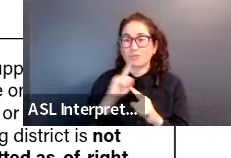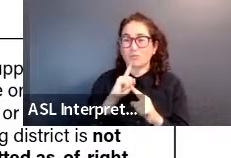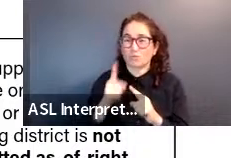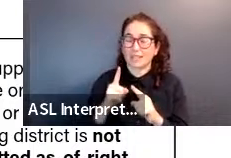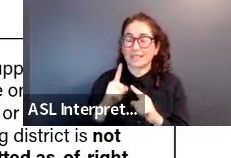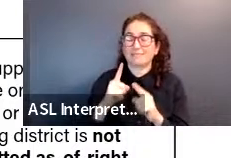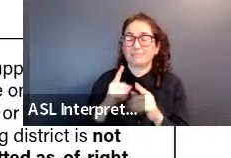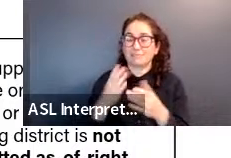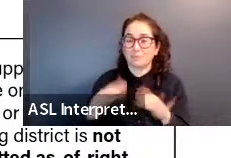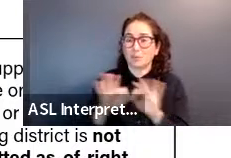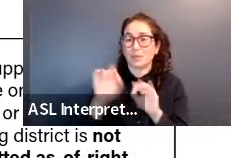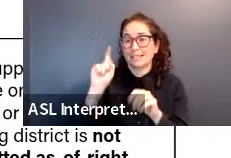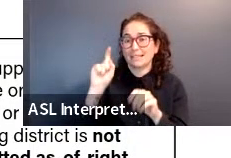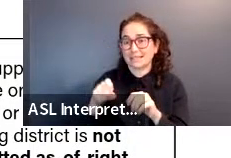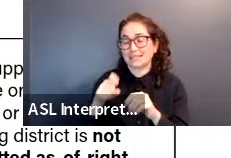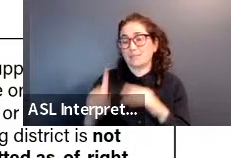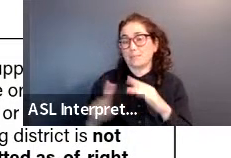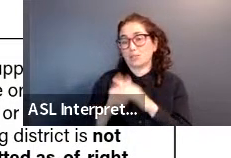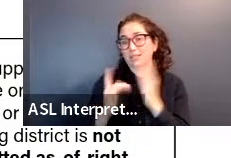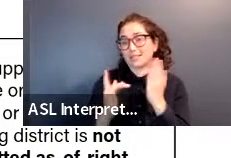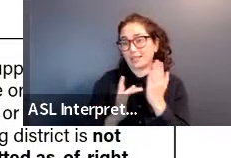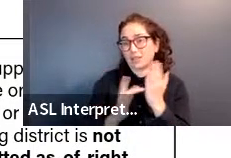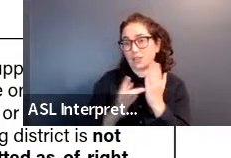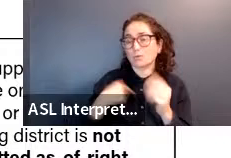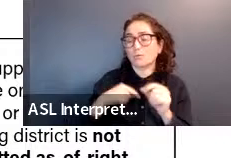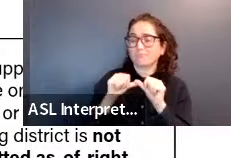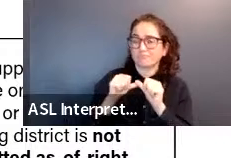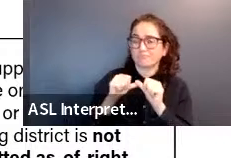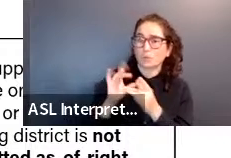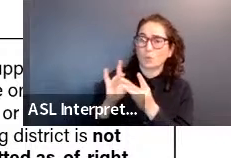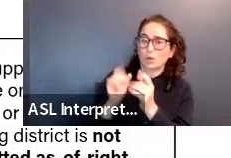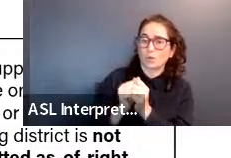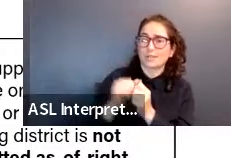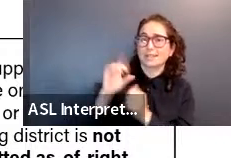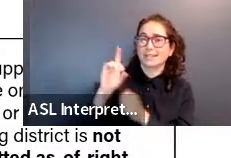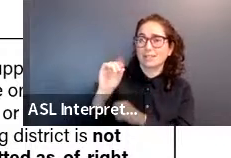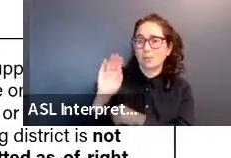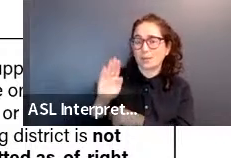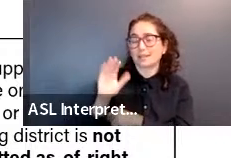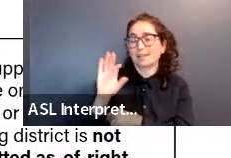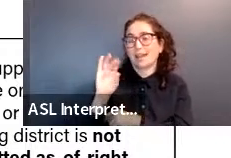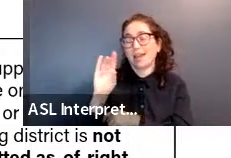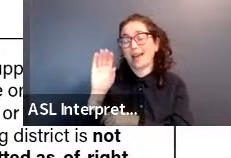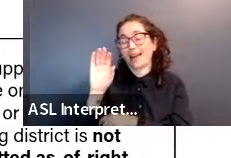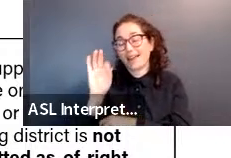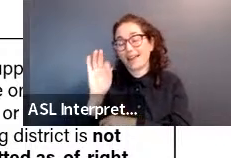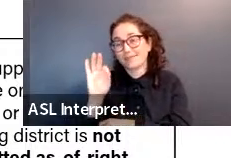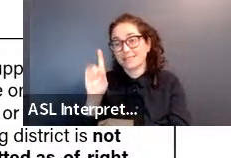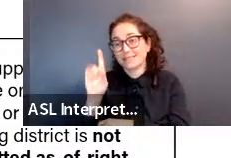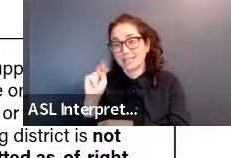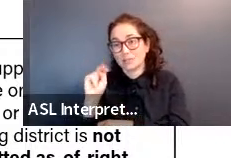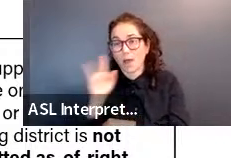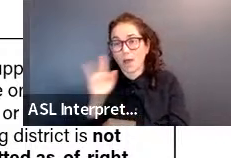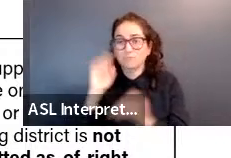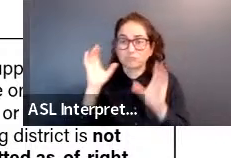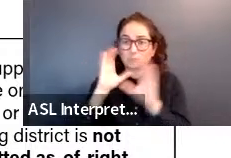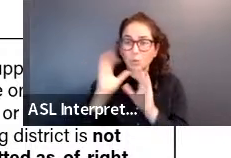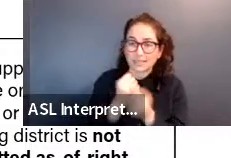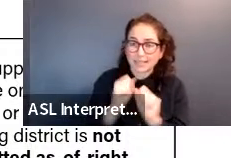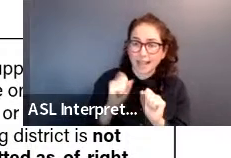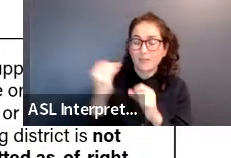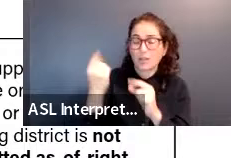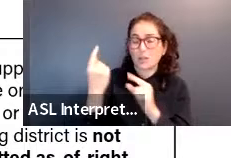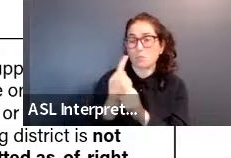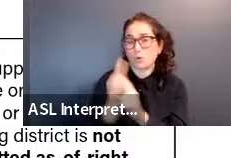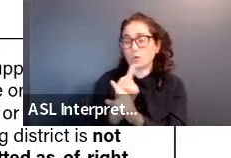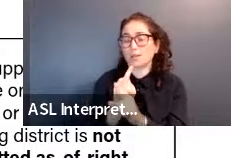technology. We have been and will continue to work with our partners at DOB and FDNY to explore safe and appropriate as-of-right